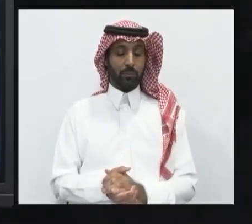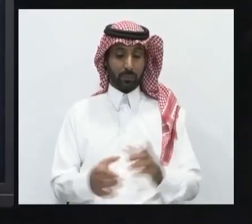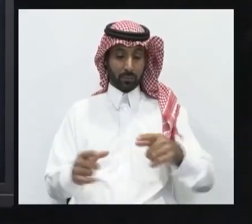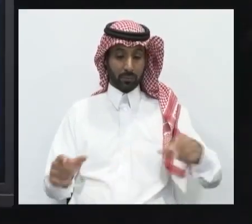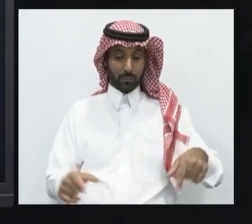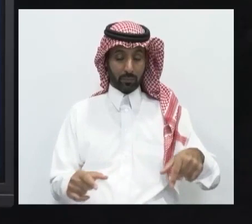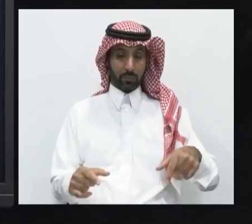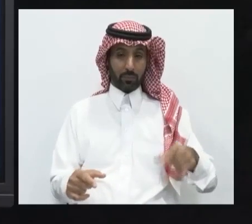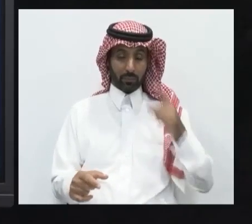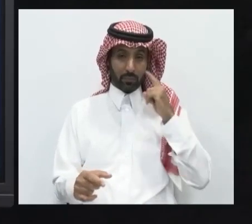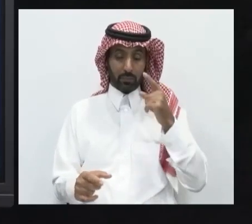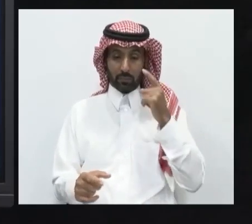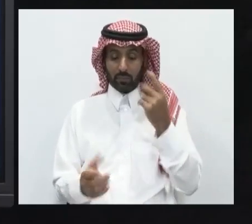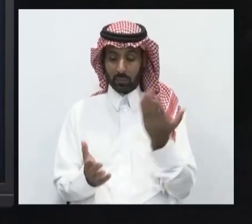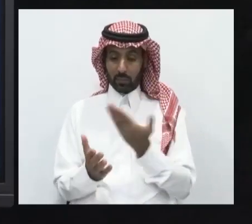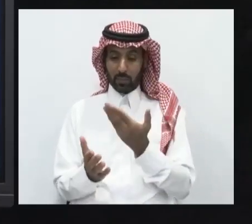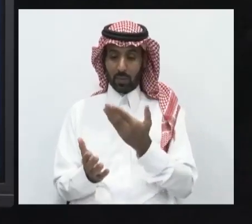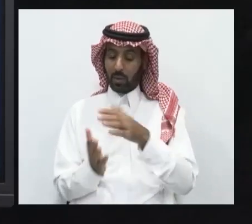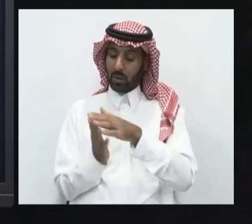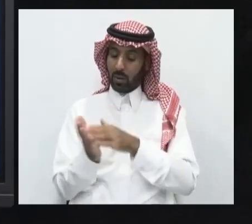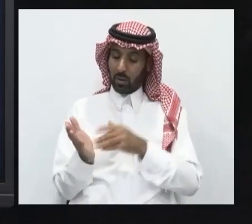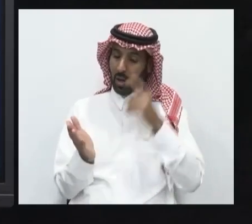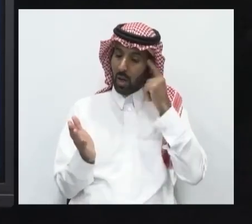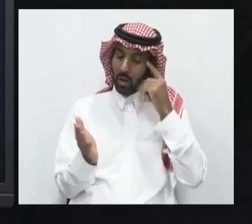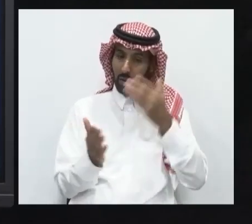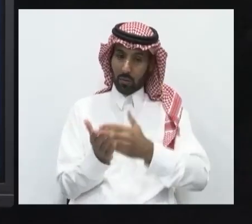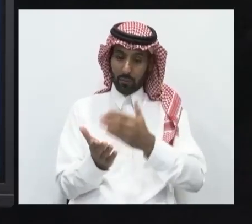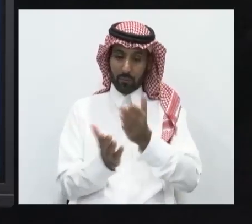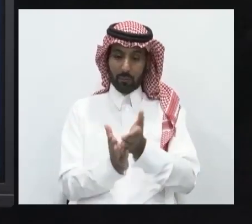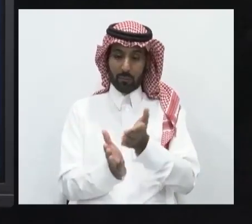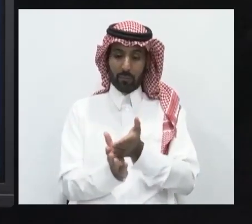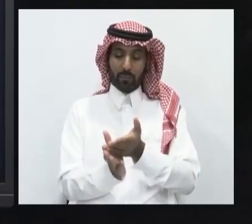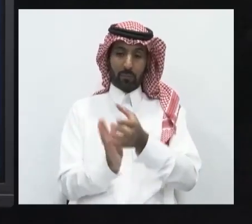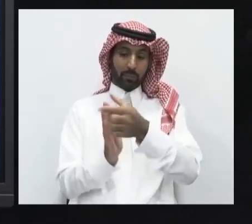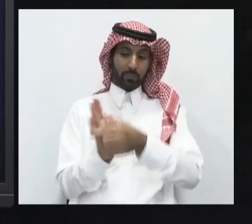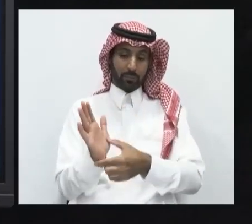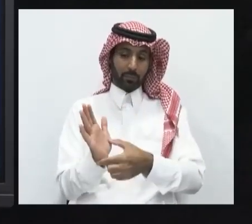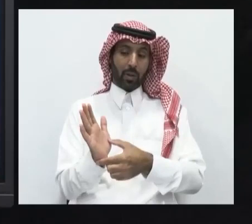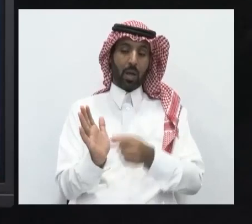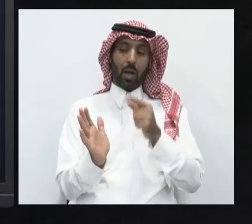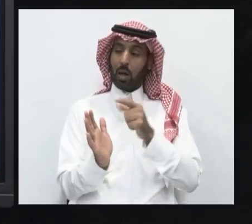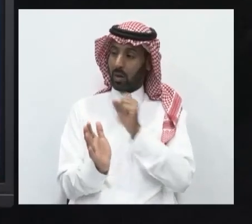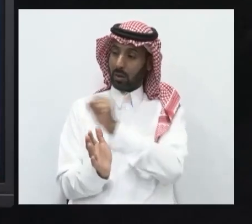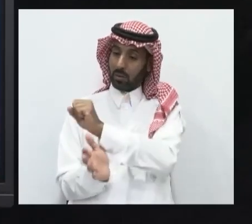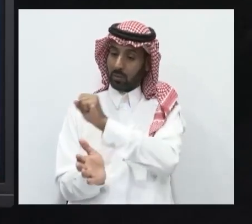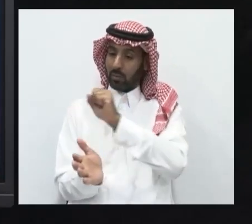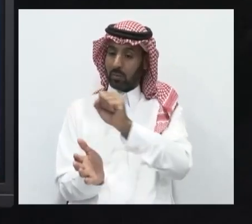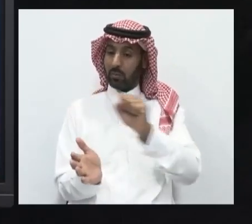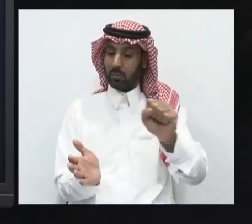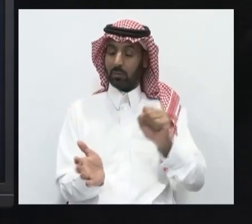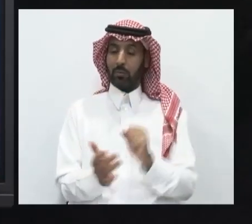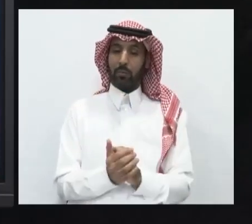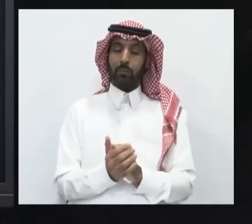is if we have a long article and we divide it into parts, I assign each group into a part or